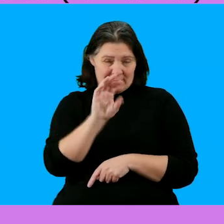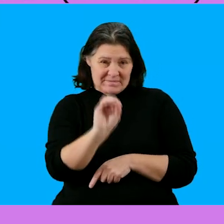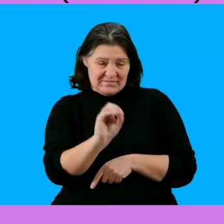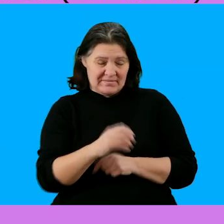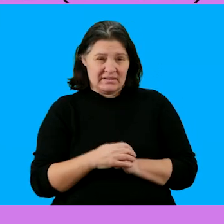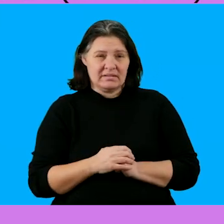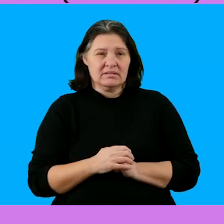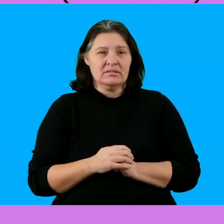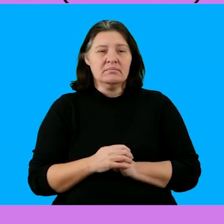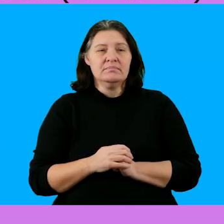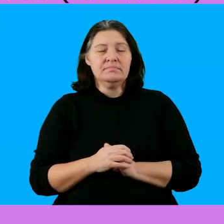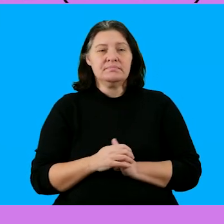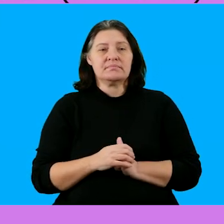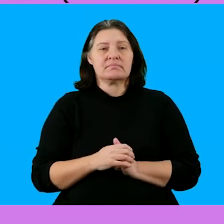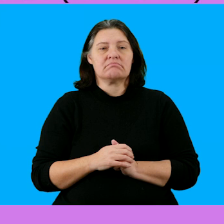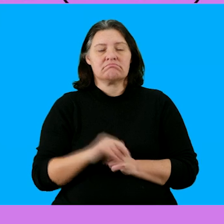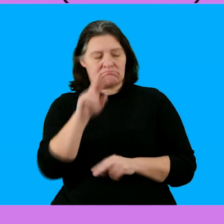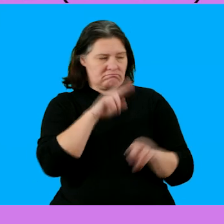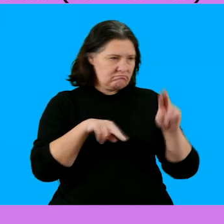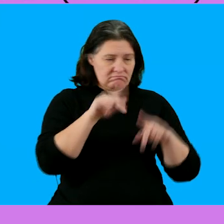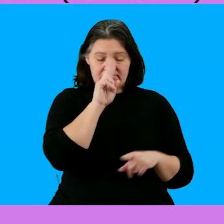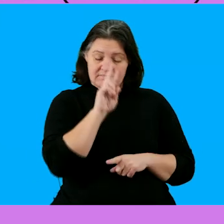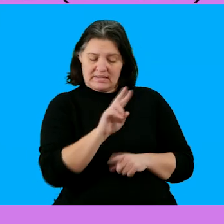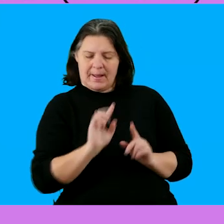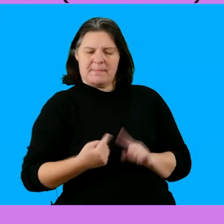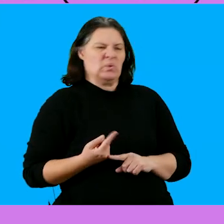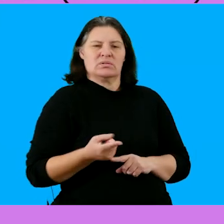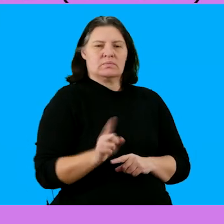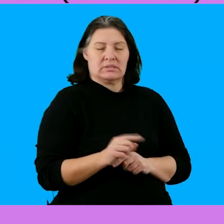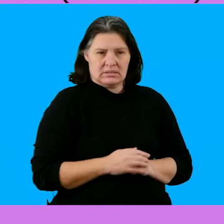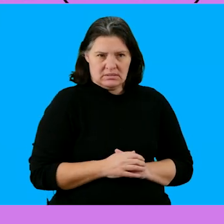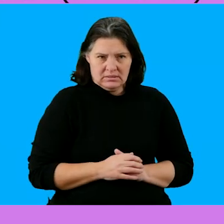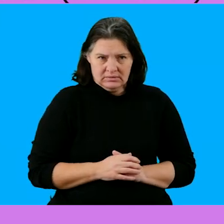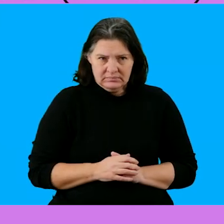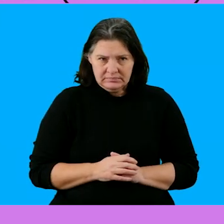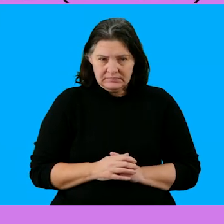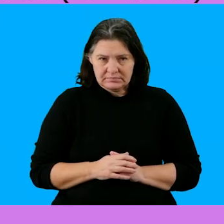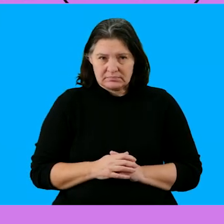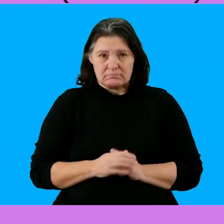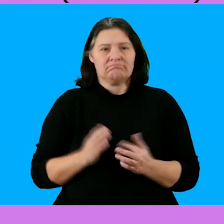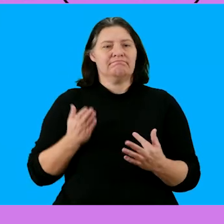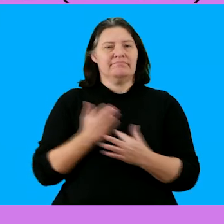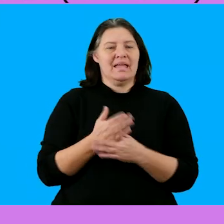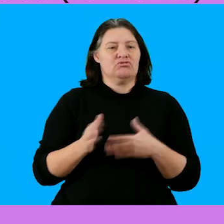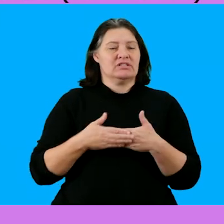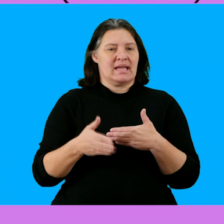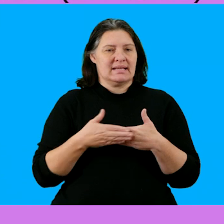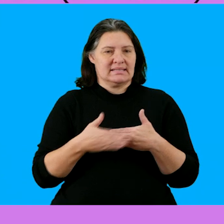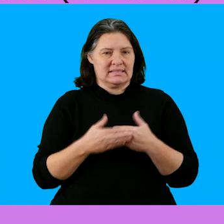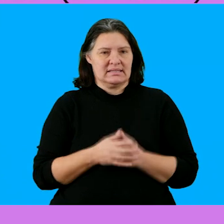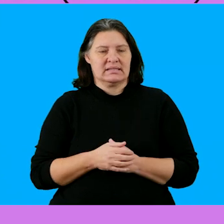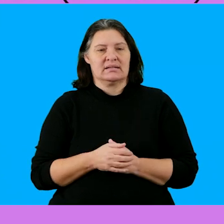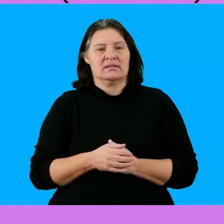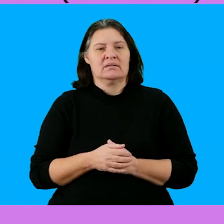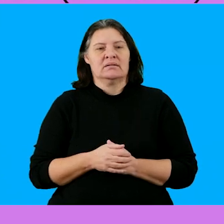on our map. Okay, so remember, always take some time to see what it's all about. Now in this case, here we see is the entrance